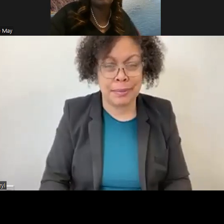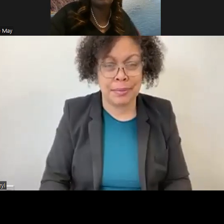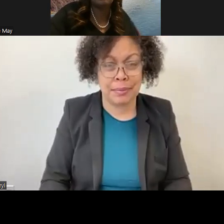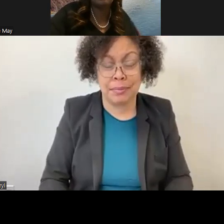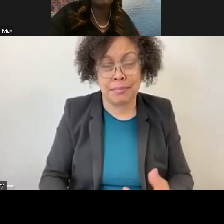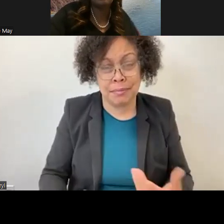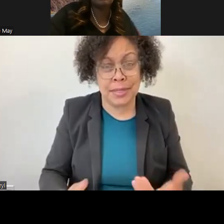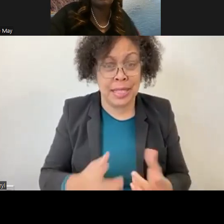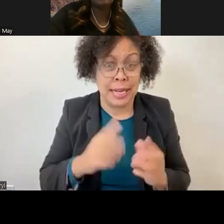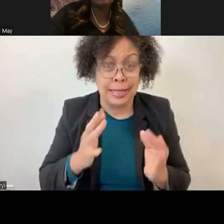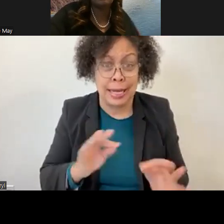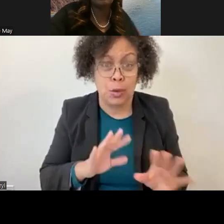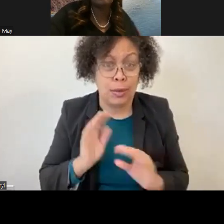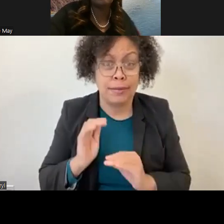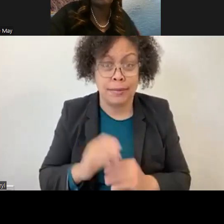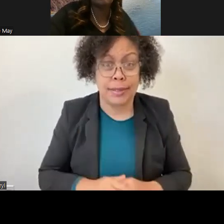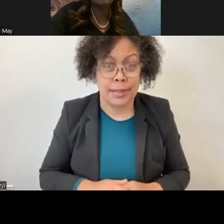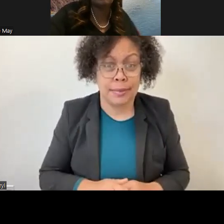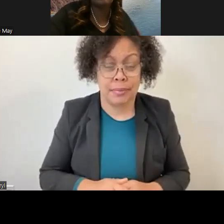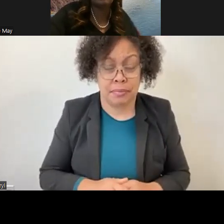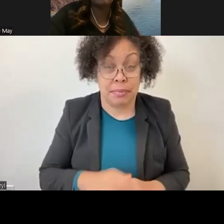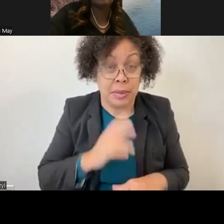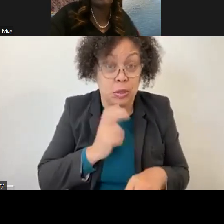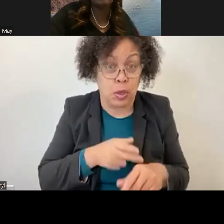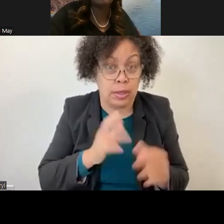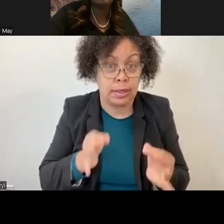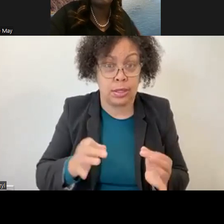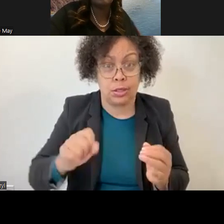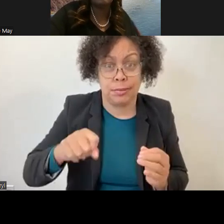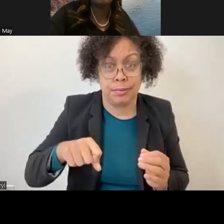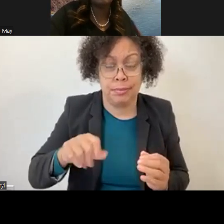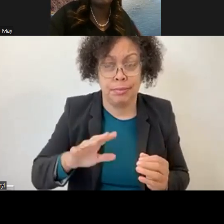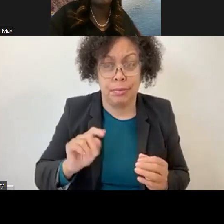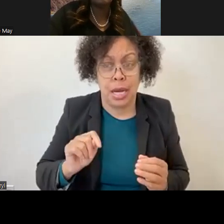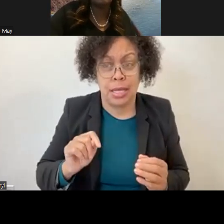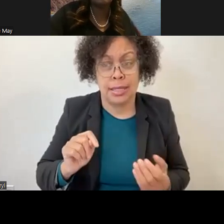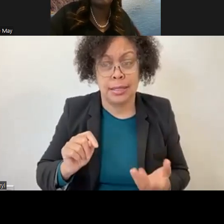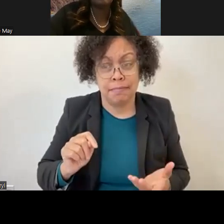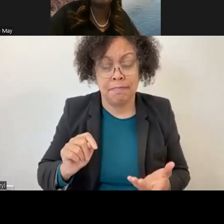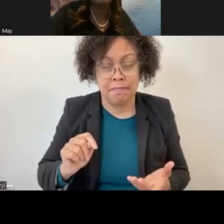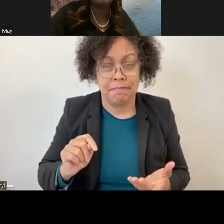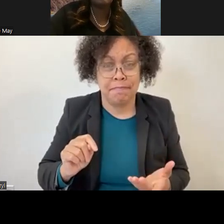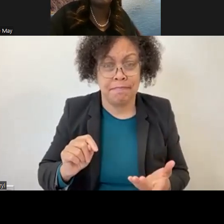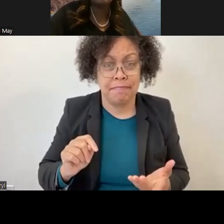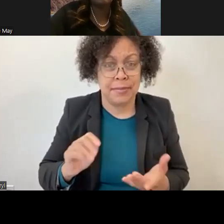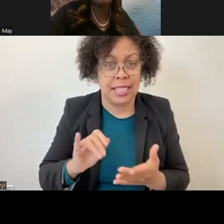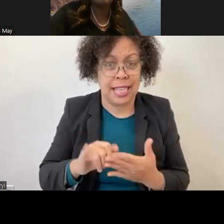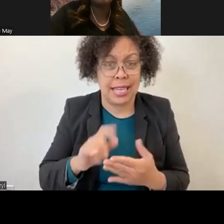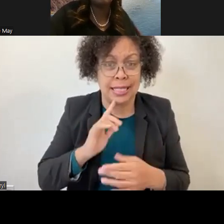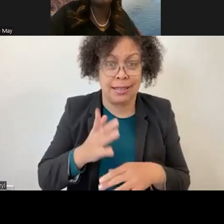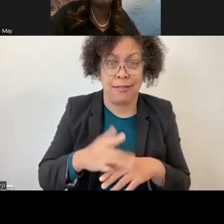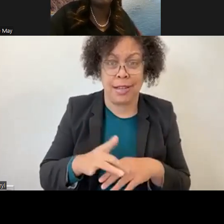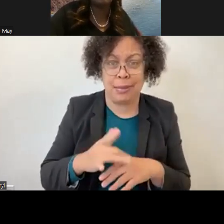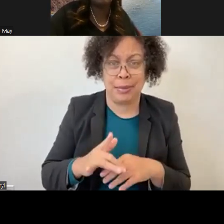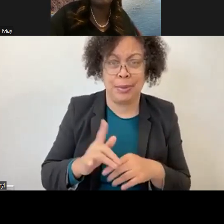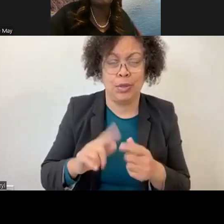I left, and it was hard, but that is something that is available to